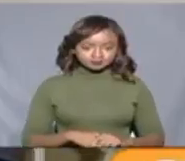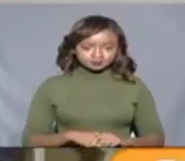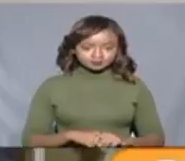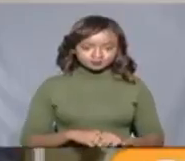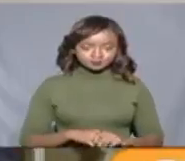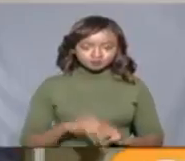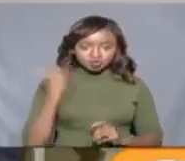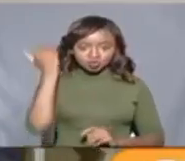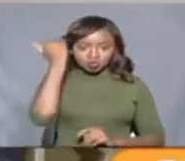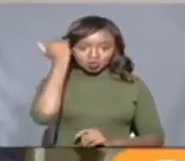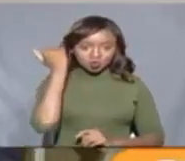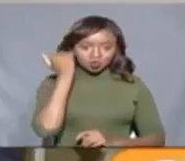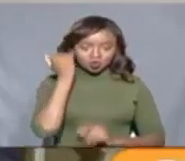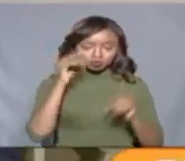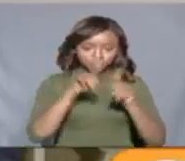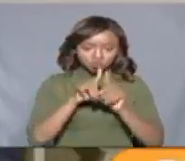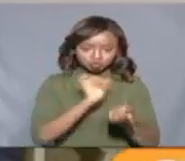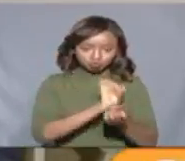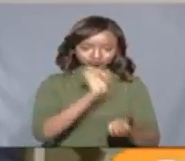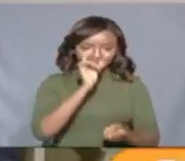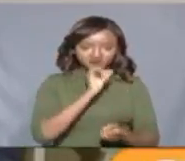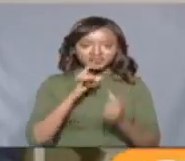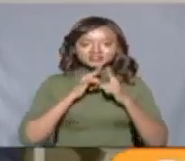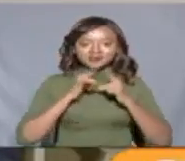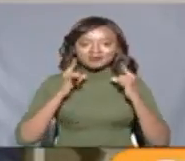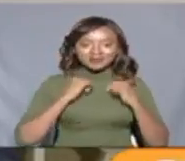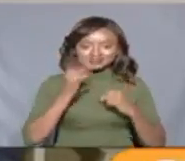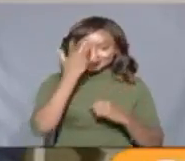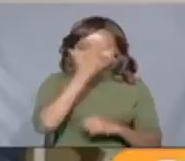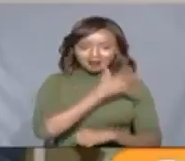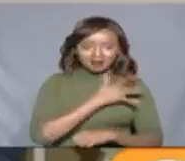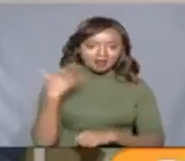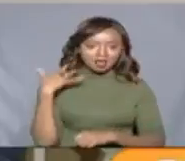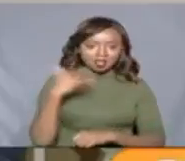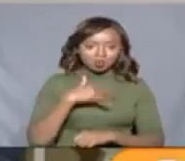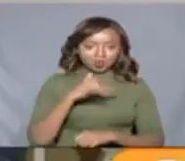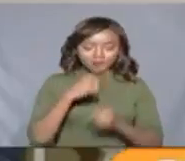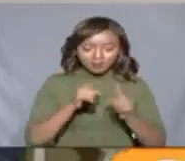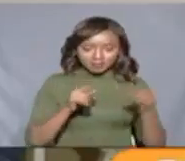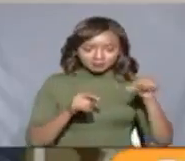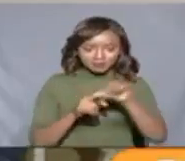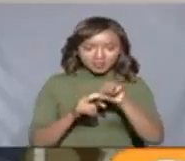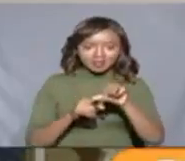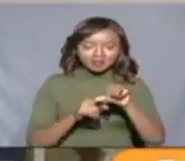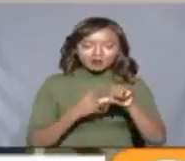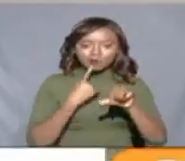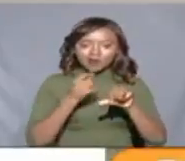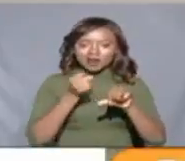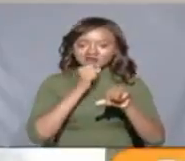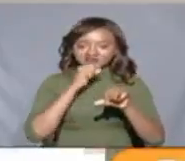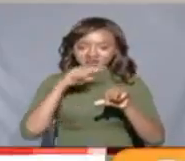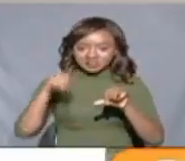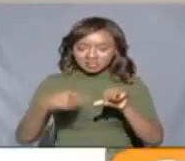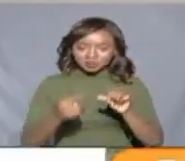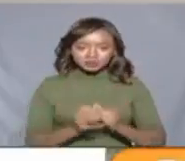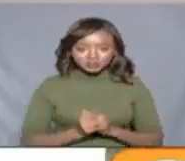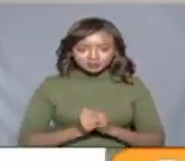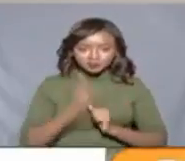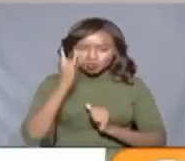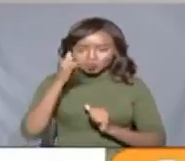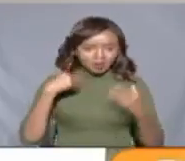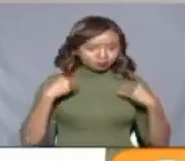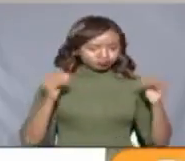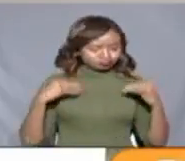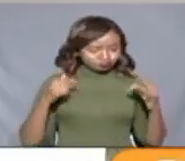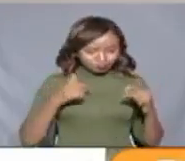Na mahakama pia imemwachilia Padre Richard Oduor wa kanisa Katoliki kwa dhamana ya shilingi laki mmoja unusu pesa taslimu baada ya kukanusha